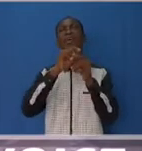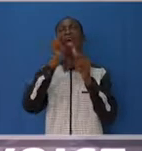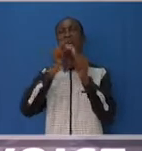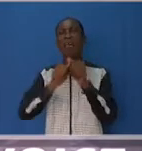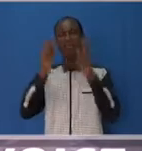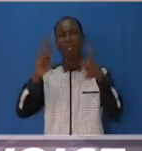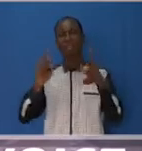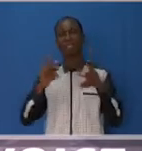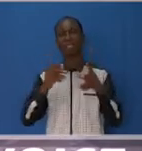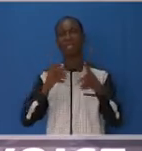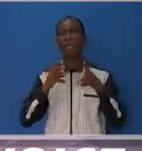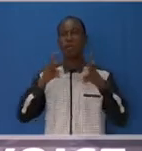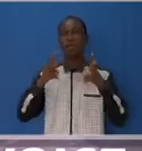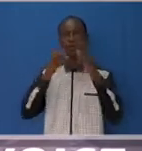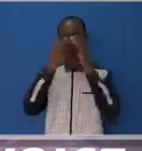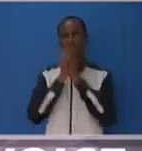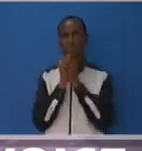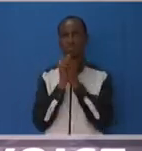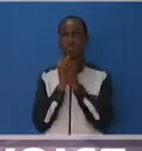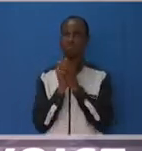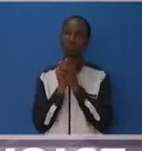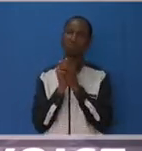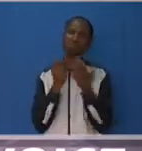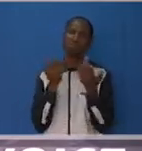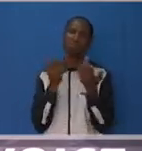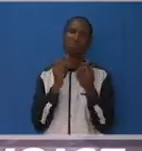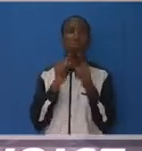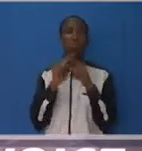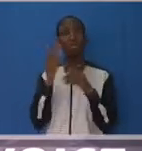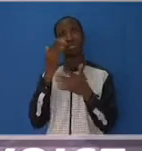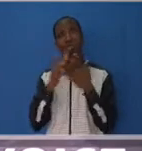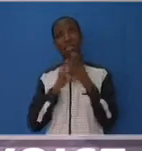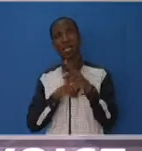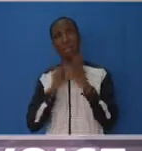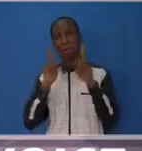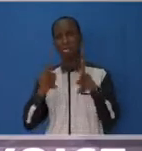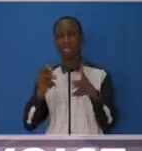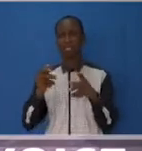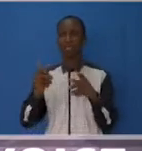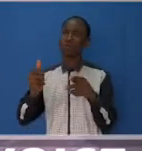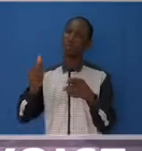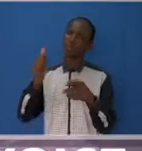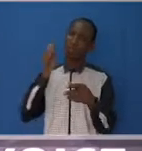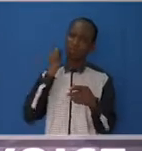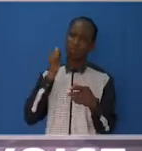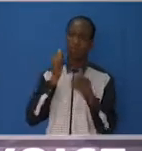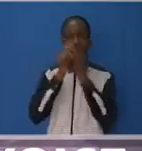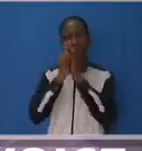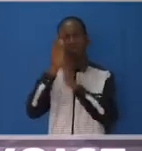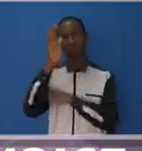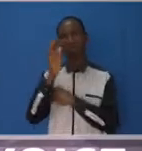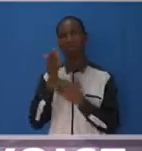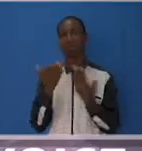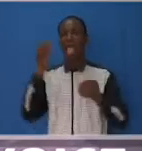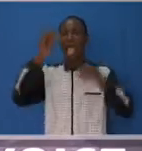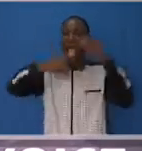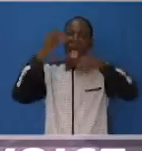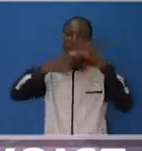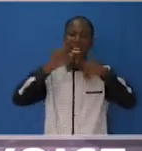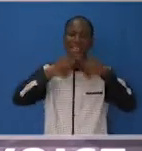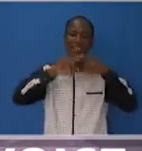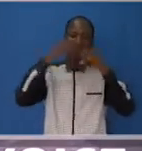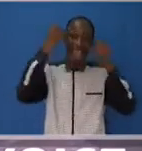nippemu. Nemo Ubayano, na ye pesi ye sum Yankopono. Ne ye di nye me biya frafra Yankopon kaye.